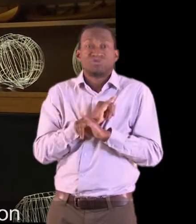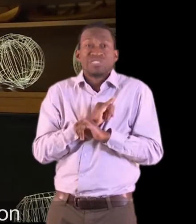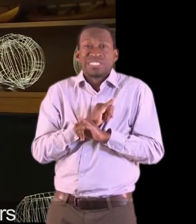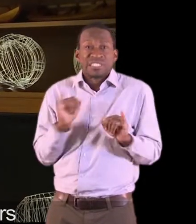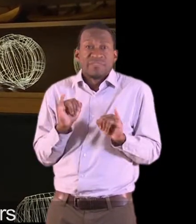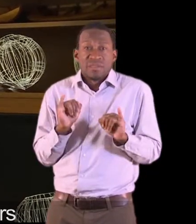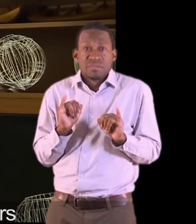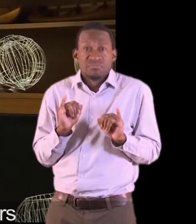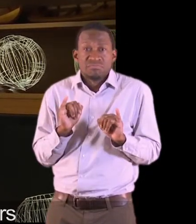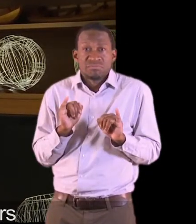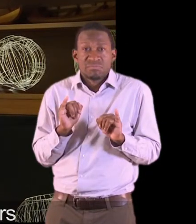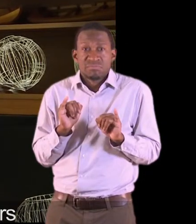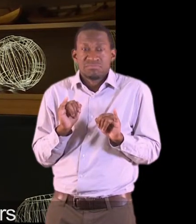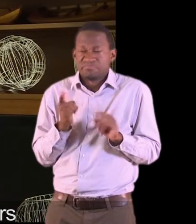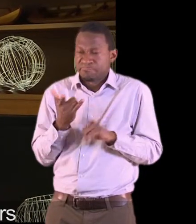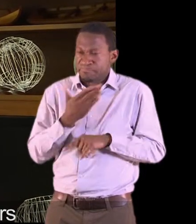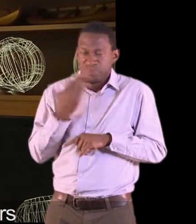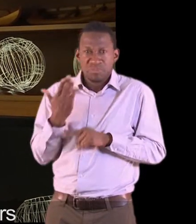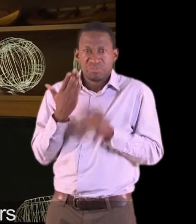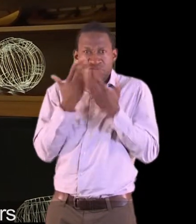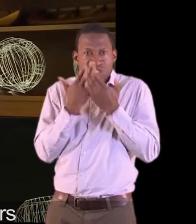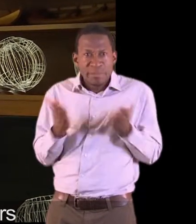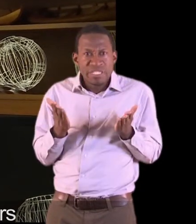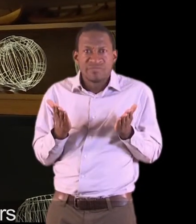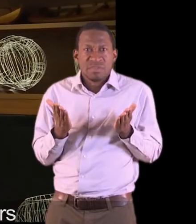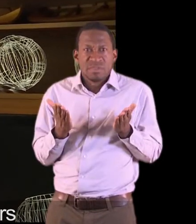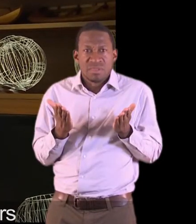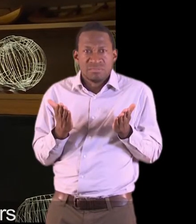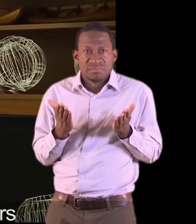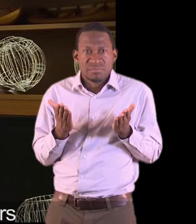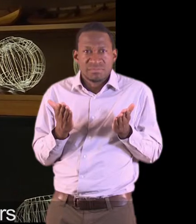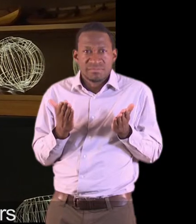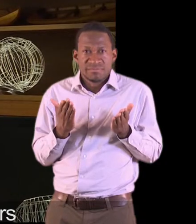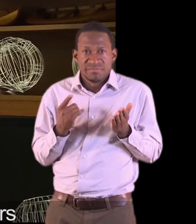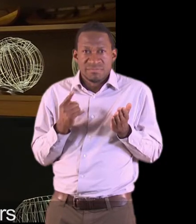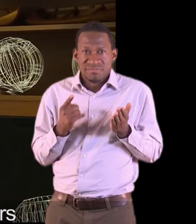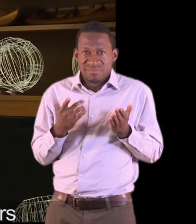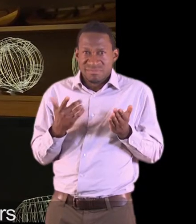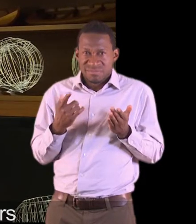consideration that our so-called carers